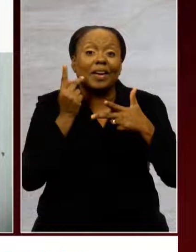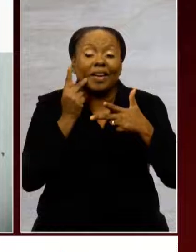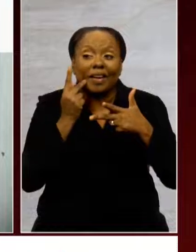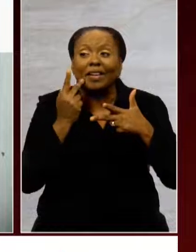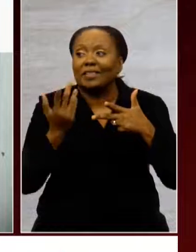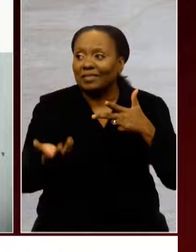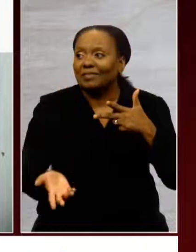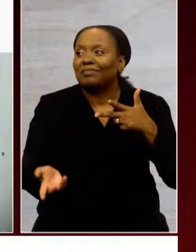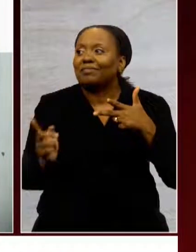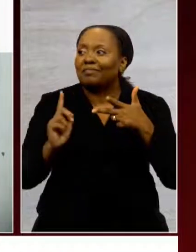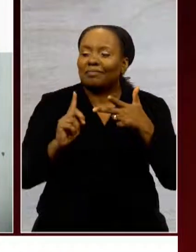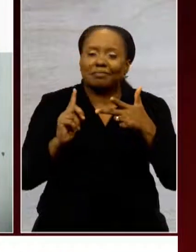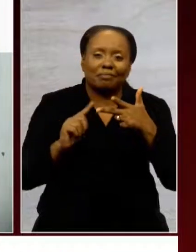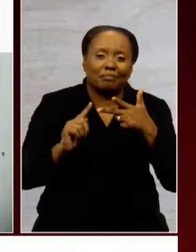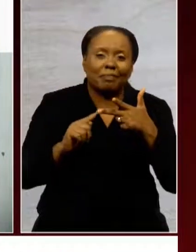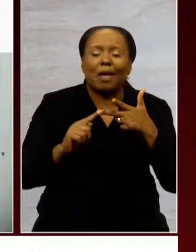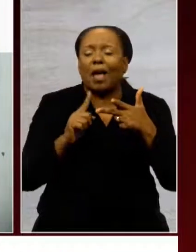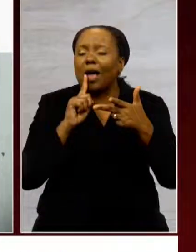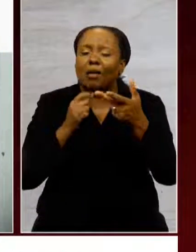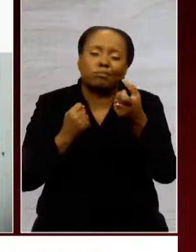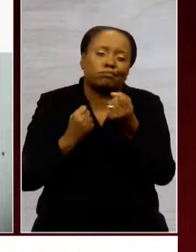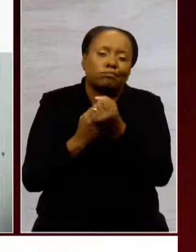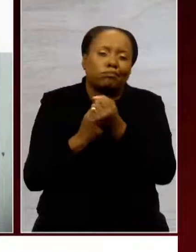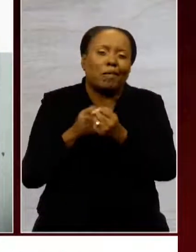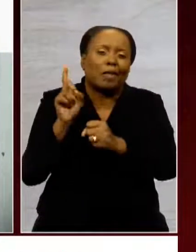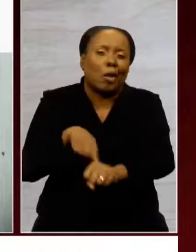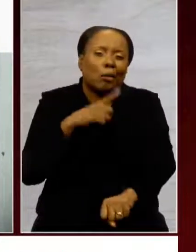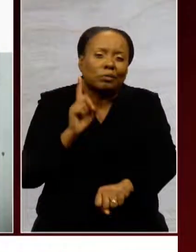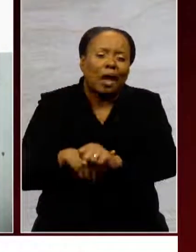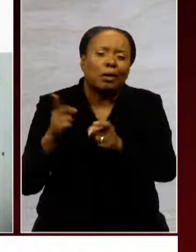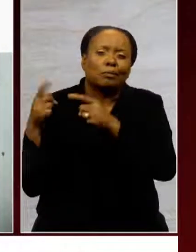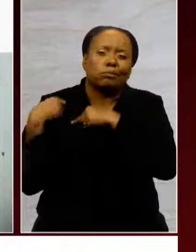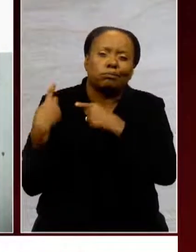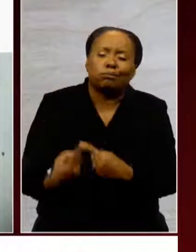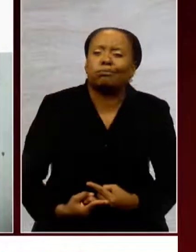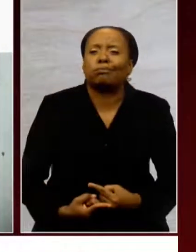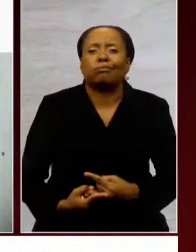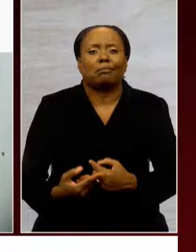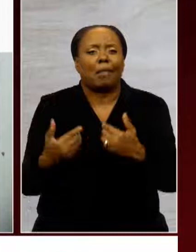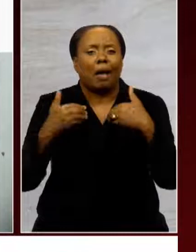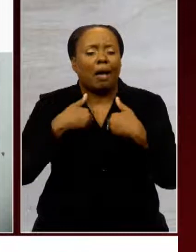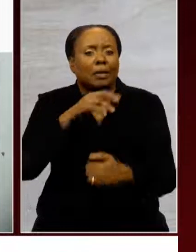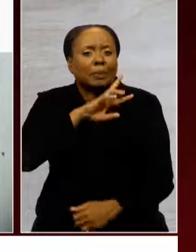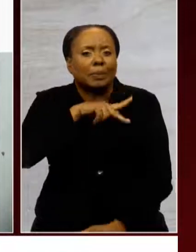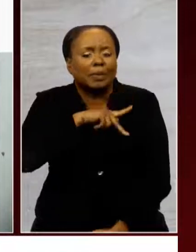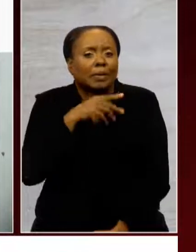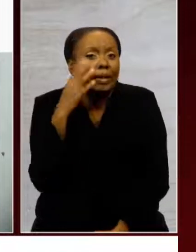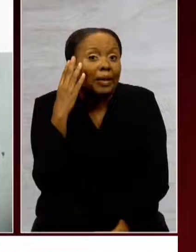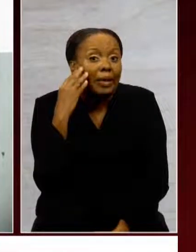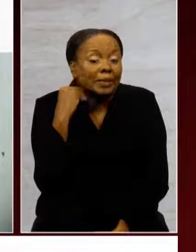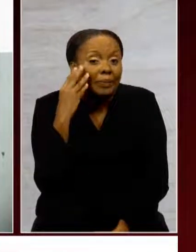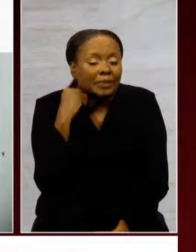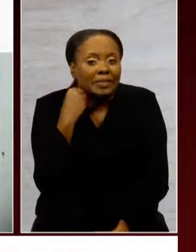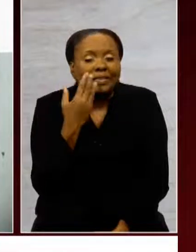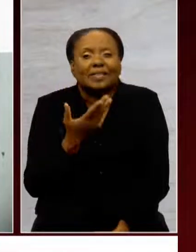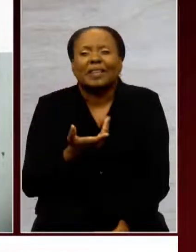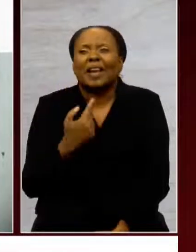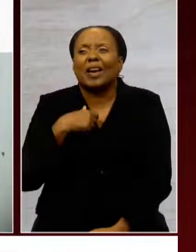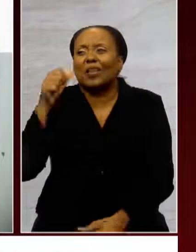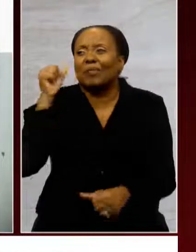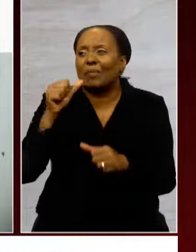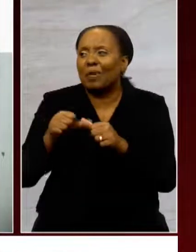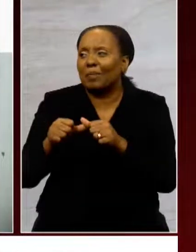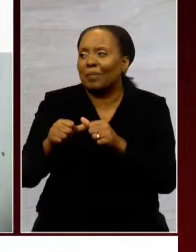she is a longtime advocate for persons with disabilities. She's lived it her entire life. I remember her